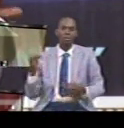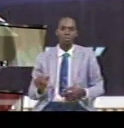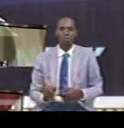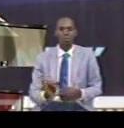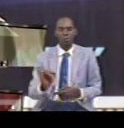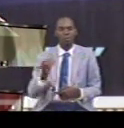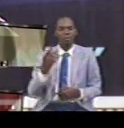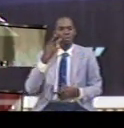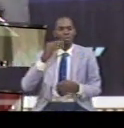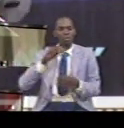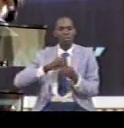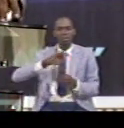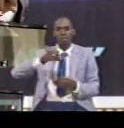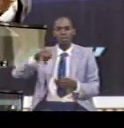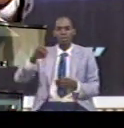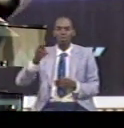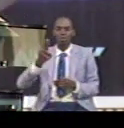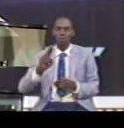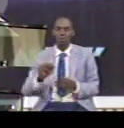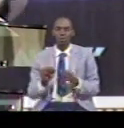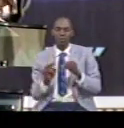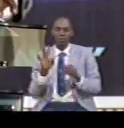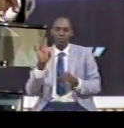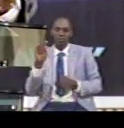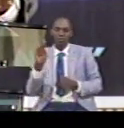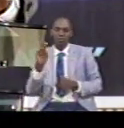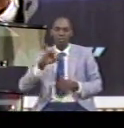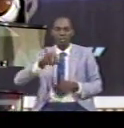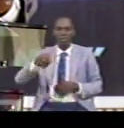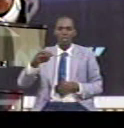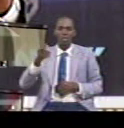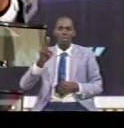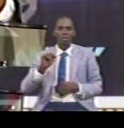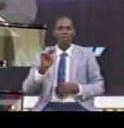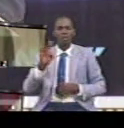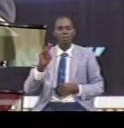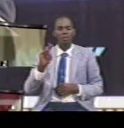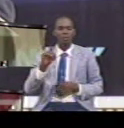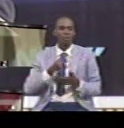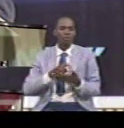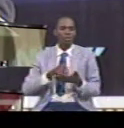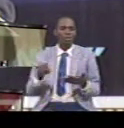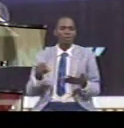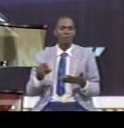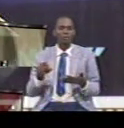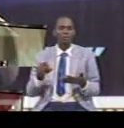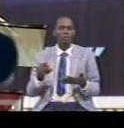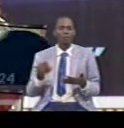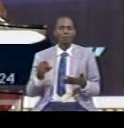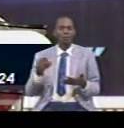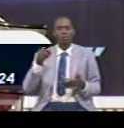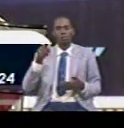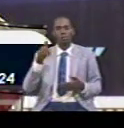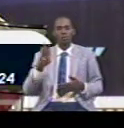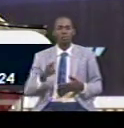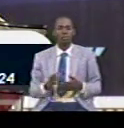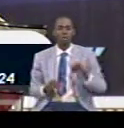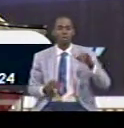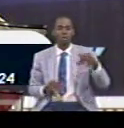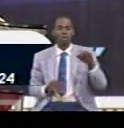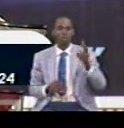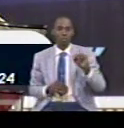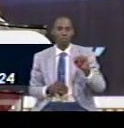John chapter 17. John chapter 17, and I'm reading from verse 24.